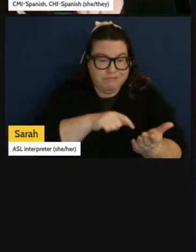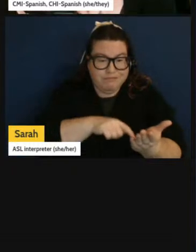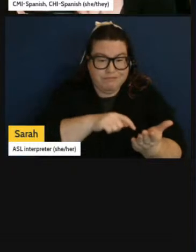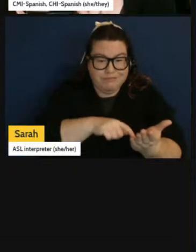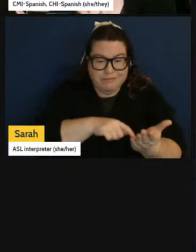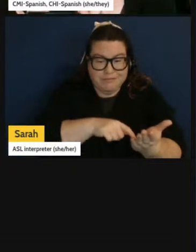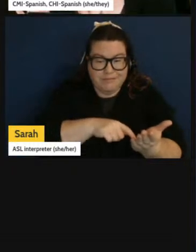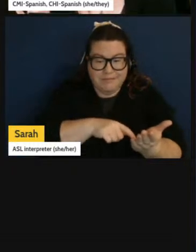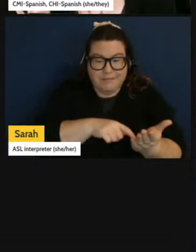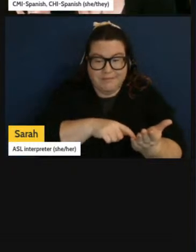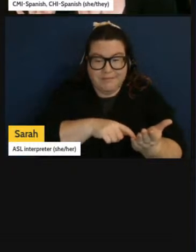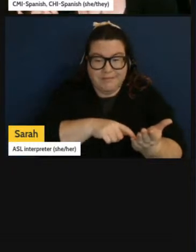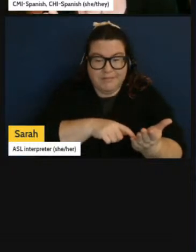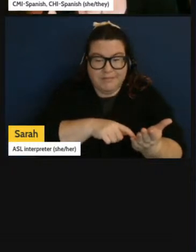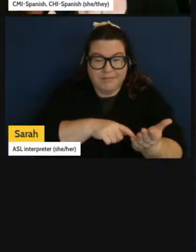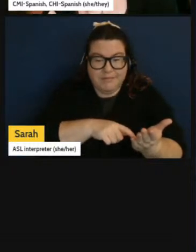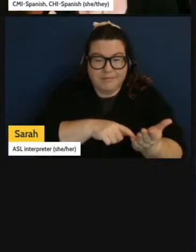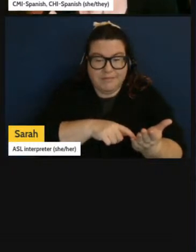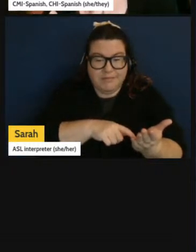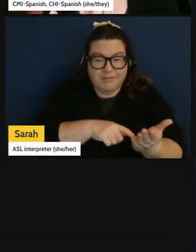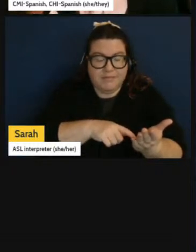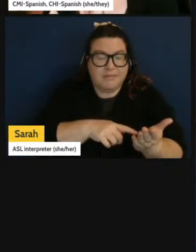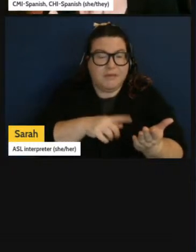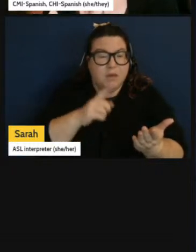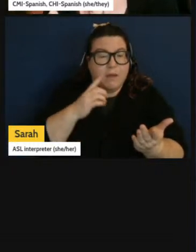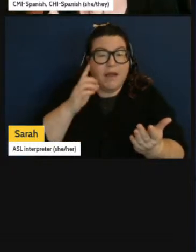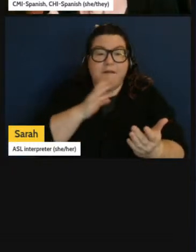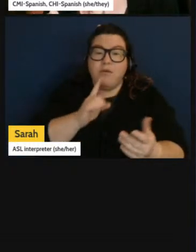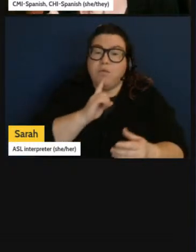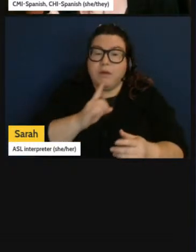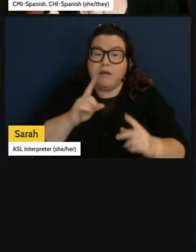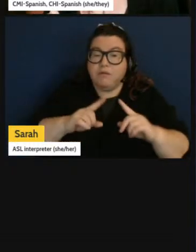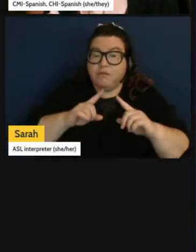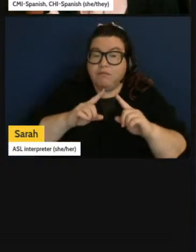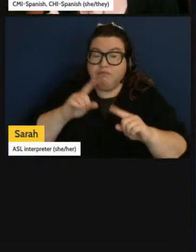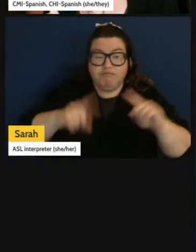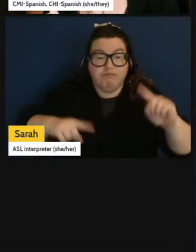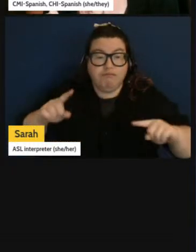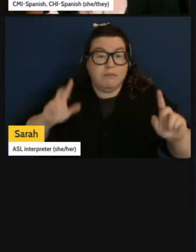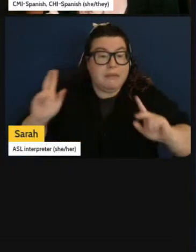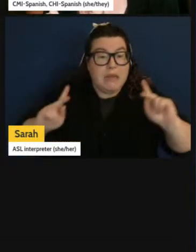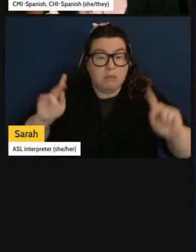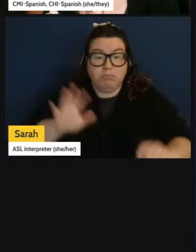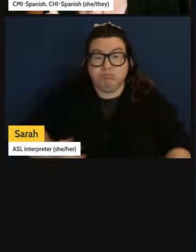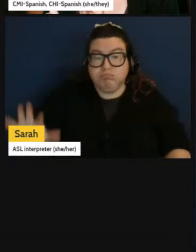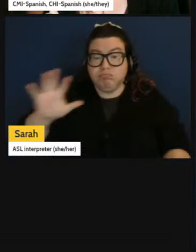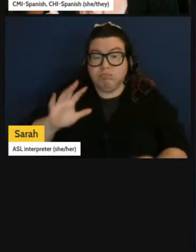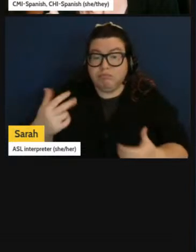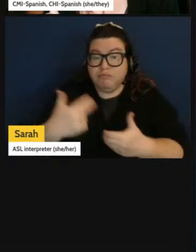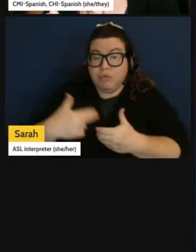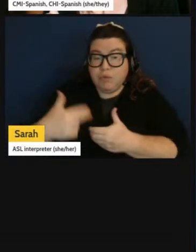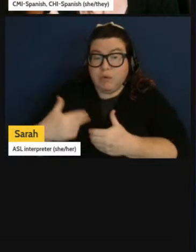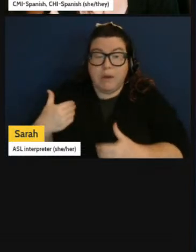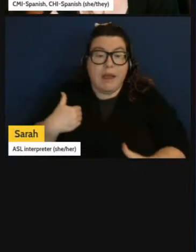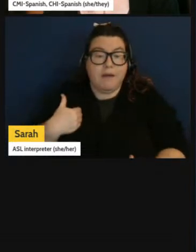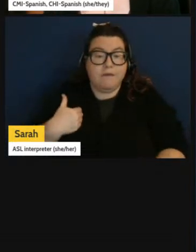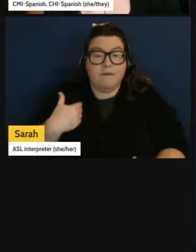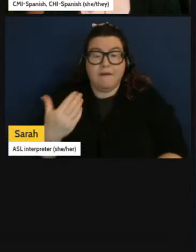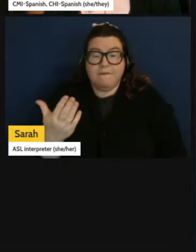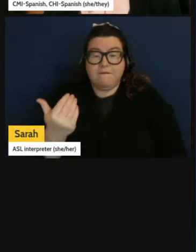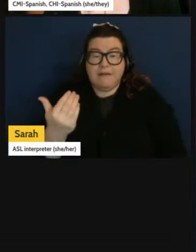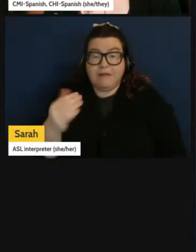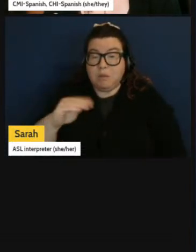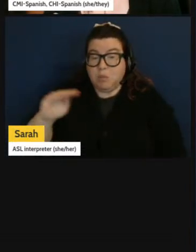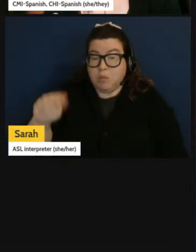I see here, wow, we have like a real variety of people joining in today. it looks like we have about